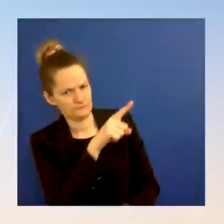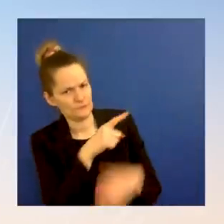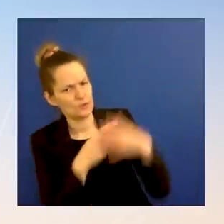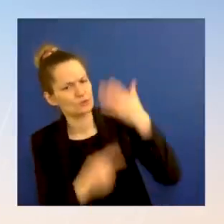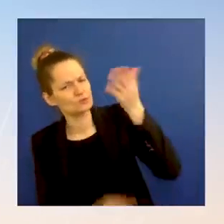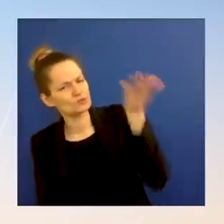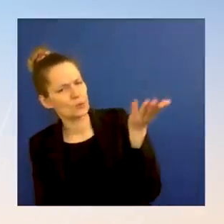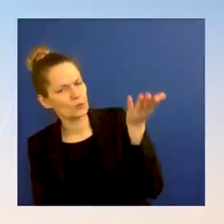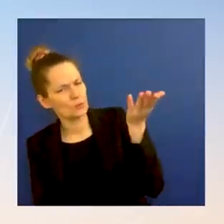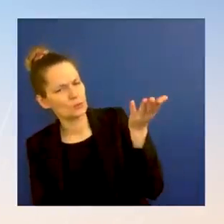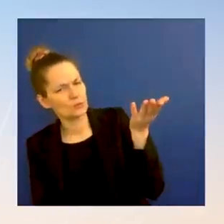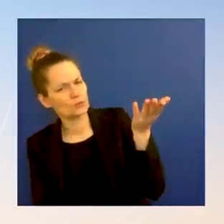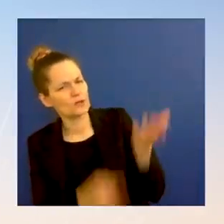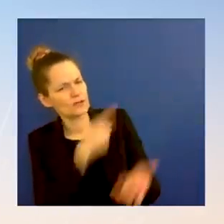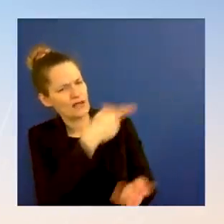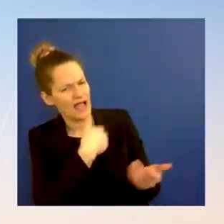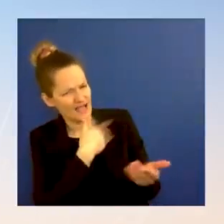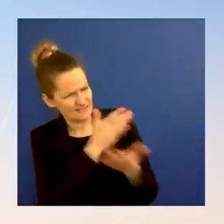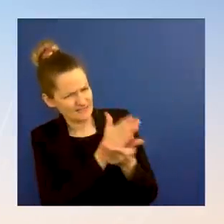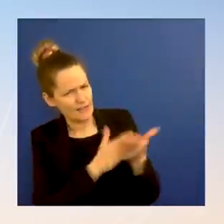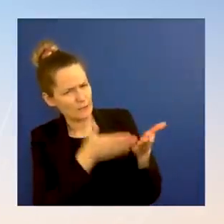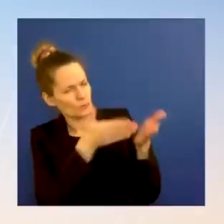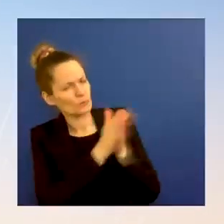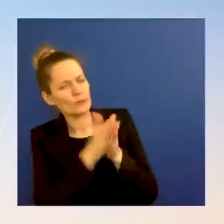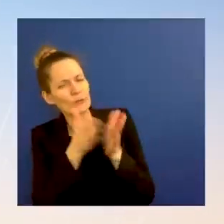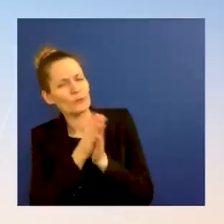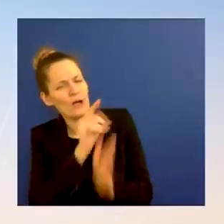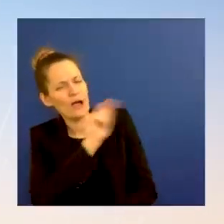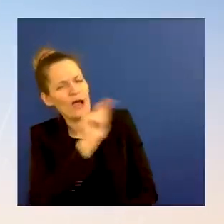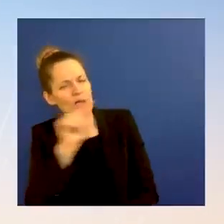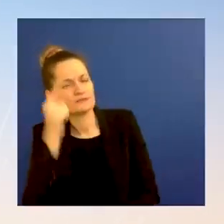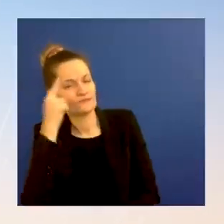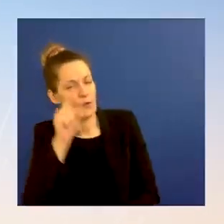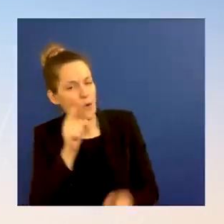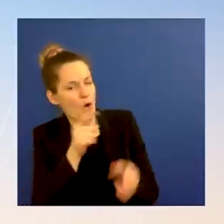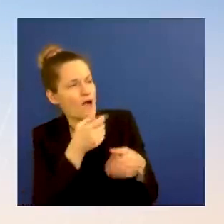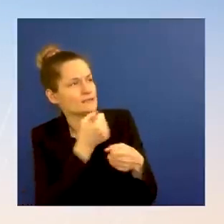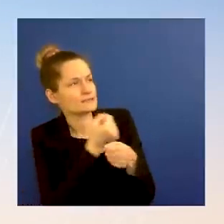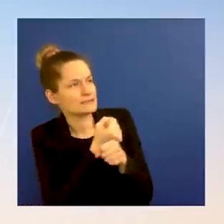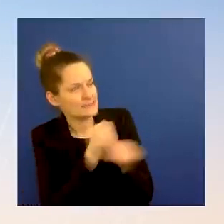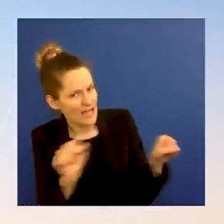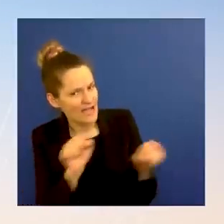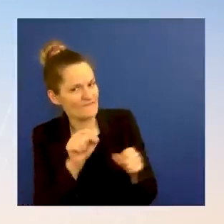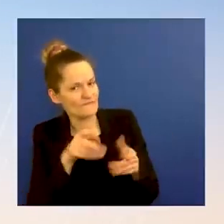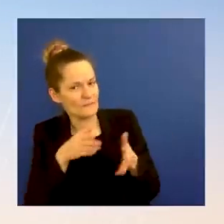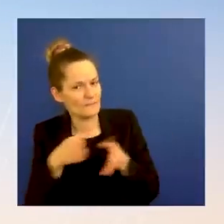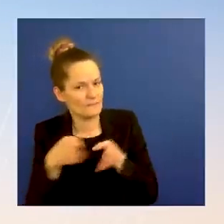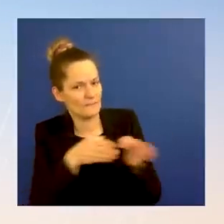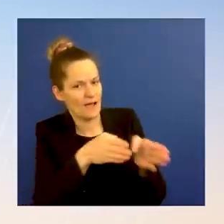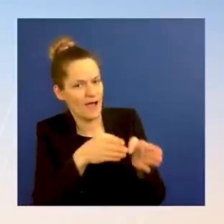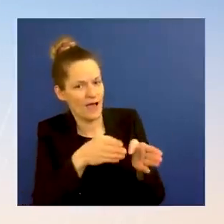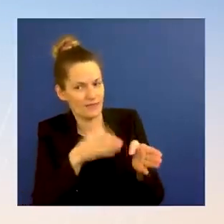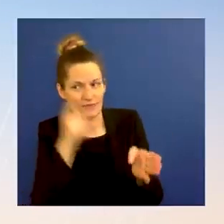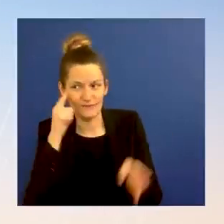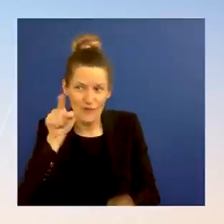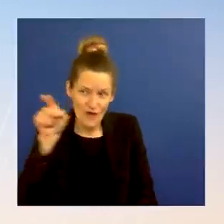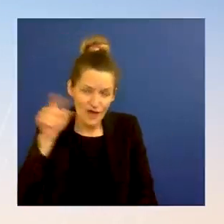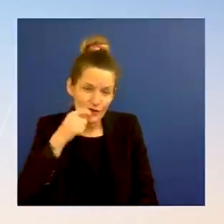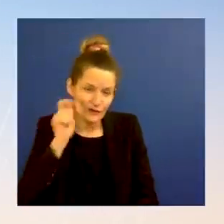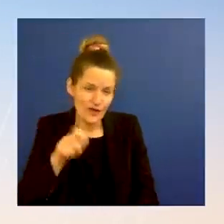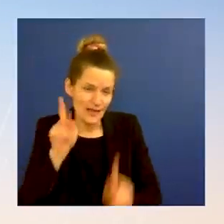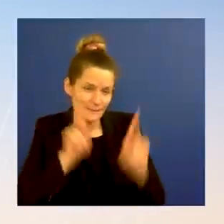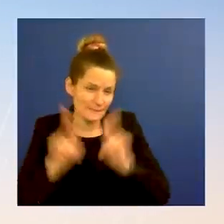aid purposes. Is that something that the U.S. is at all working on, and then how would it be enforced? Because